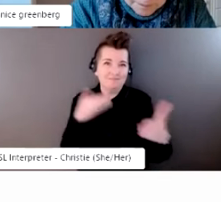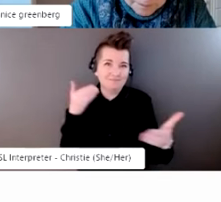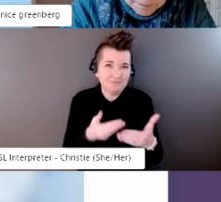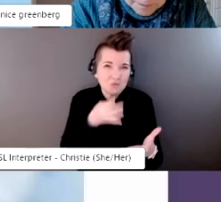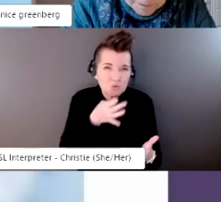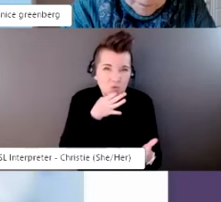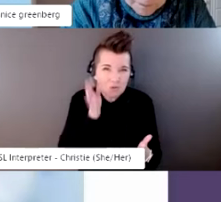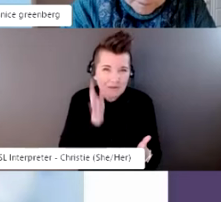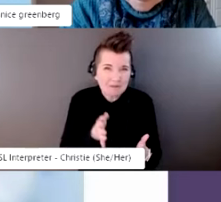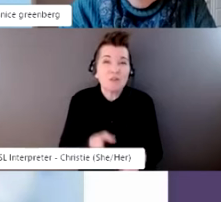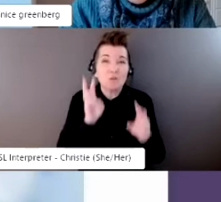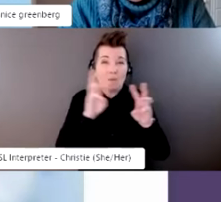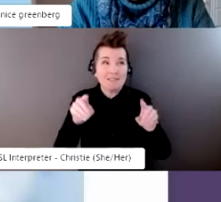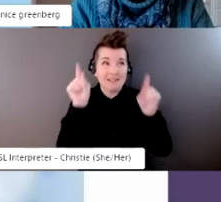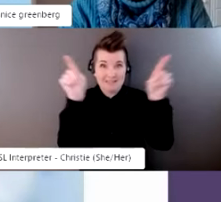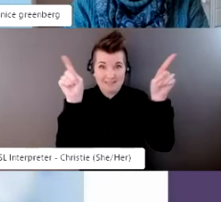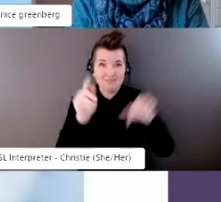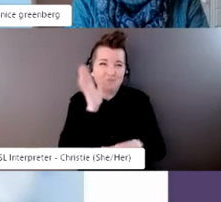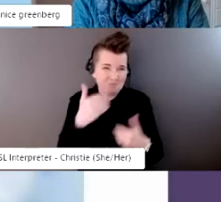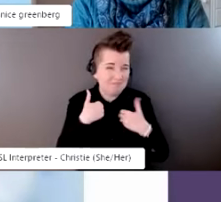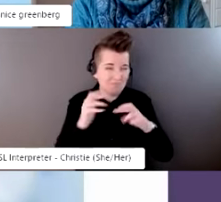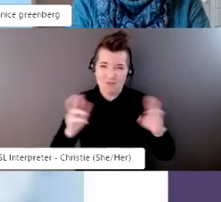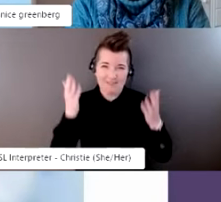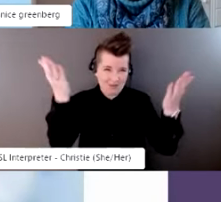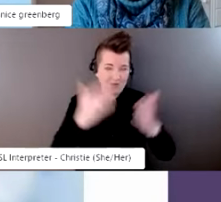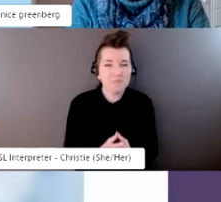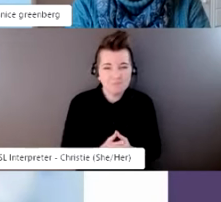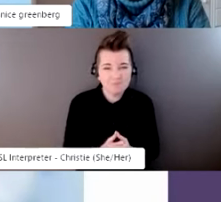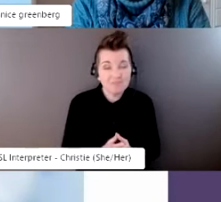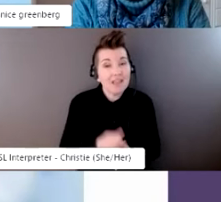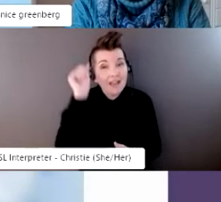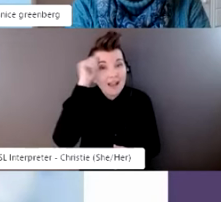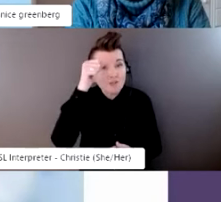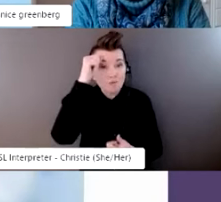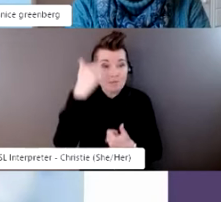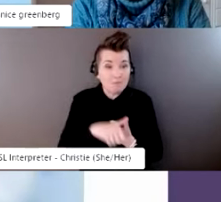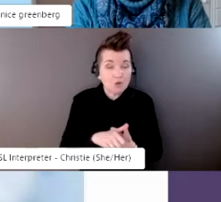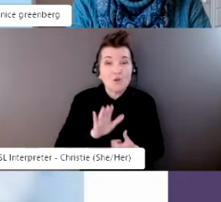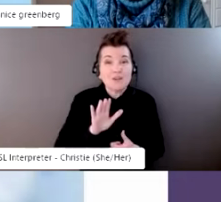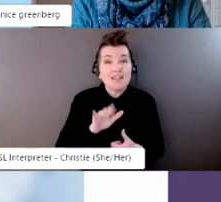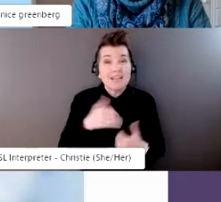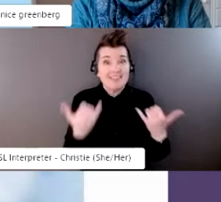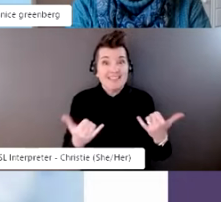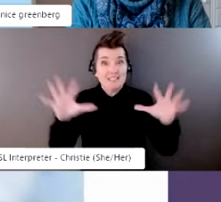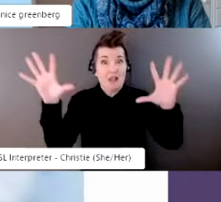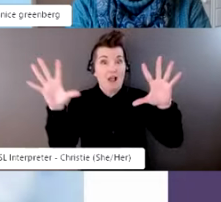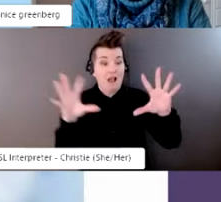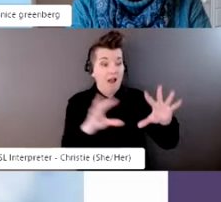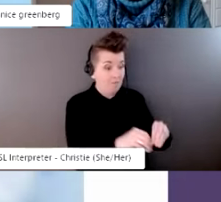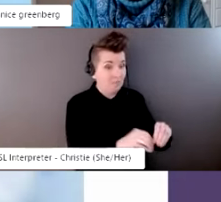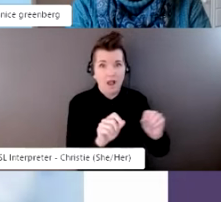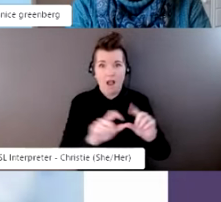websites. And just a reminder, as Benedict indicated, the evaluation, you'll get a pop-up to spend,